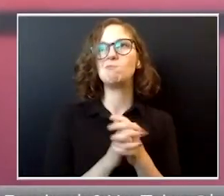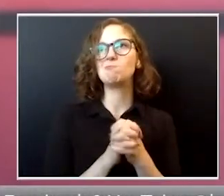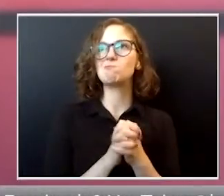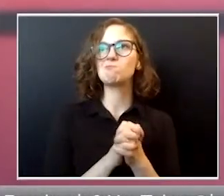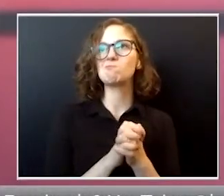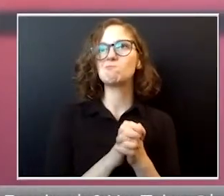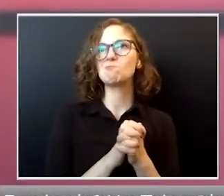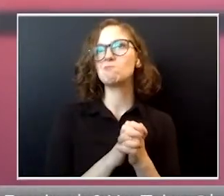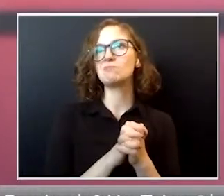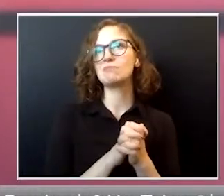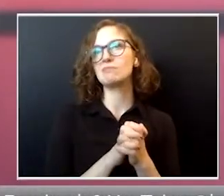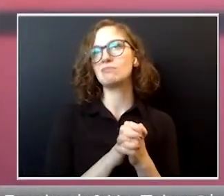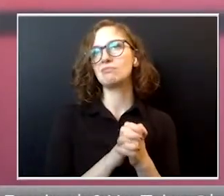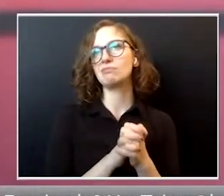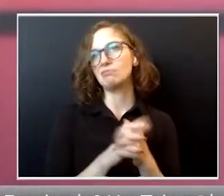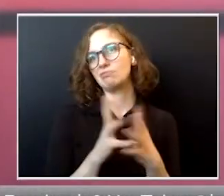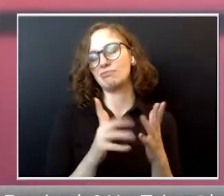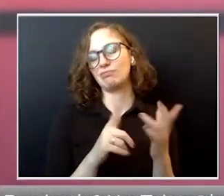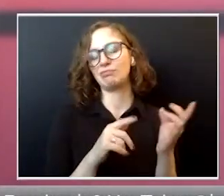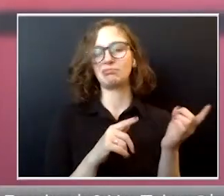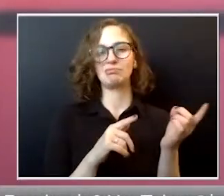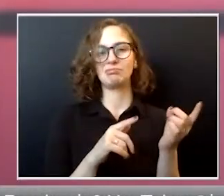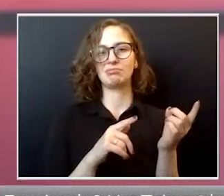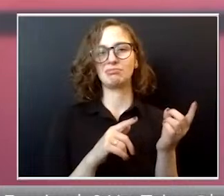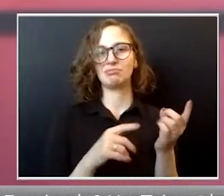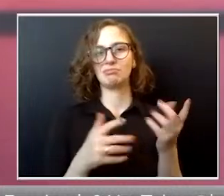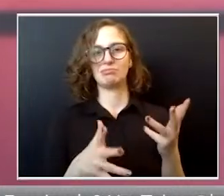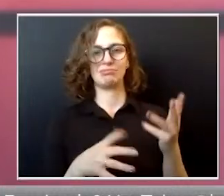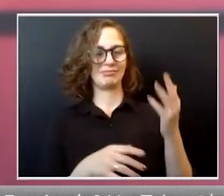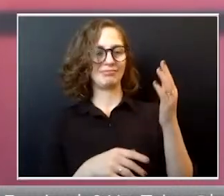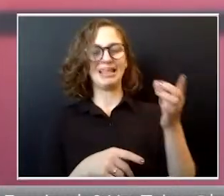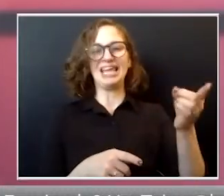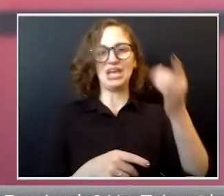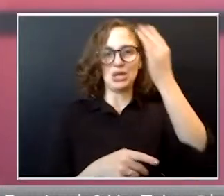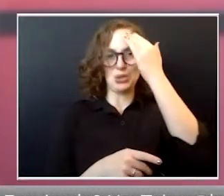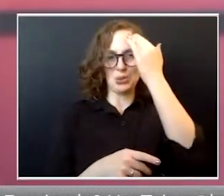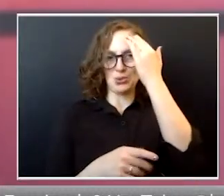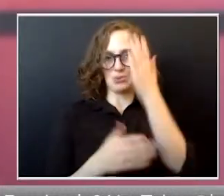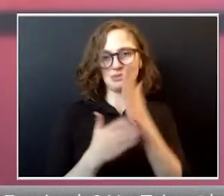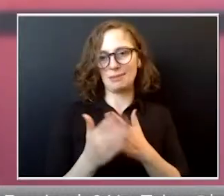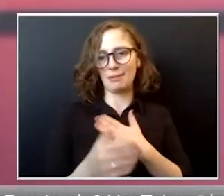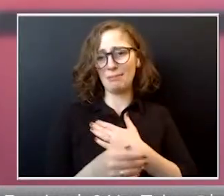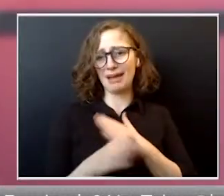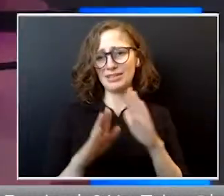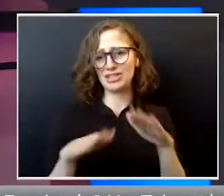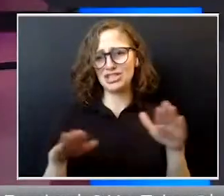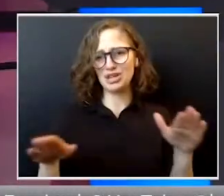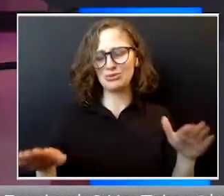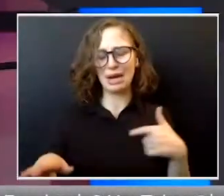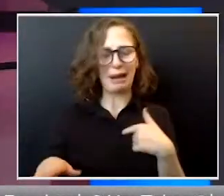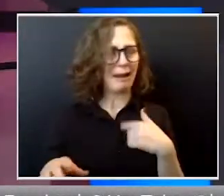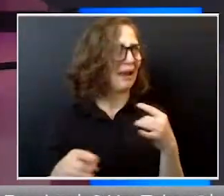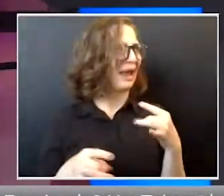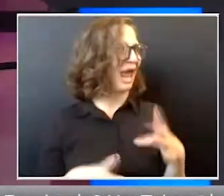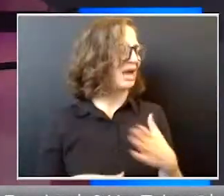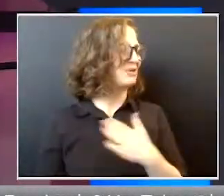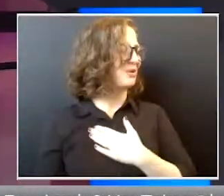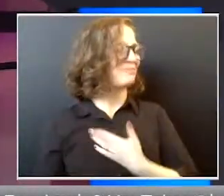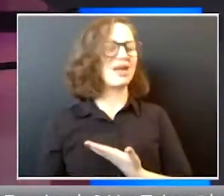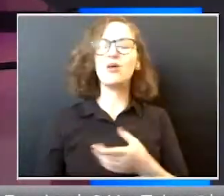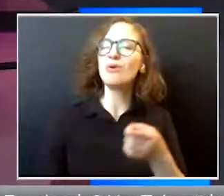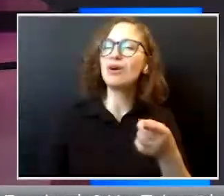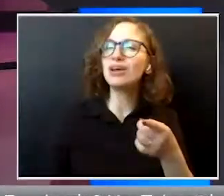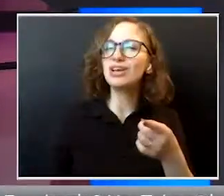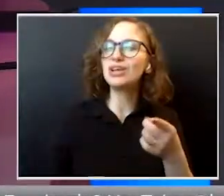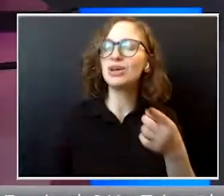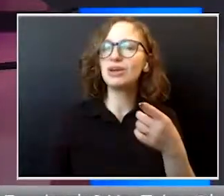affiliations that he had with some of my children, I hate to even admit. Wait, time out. Predated affiliations. He was friends with